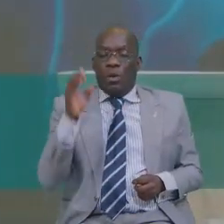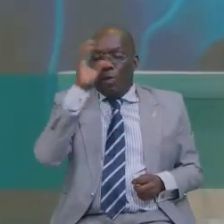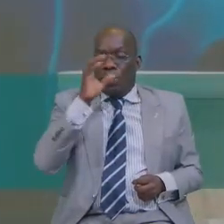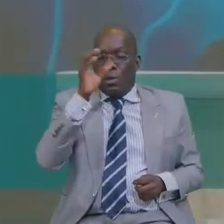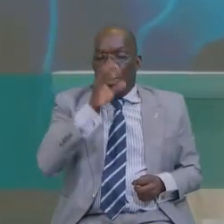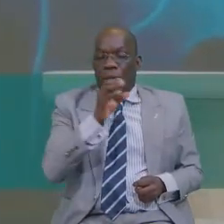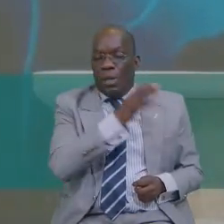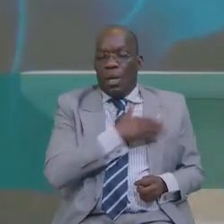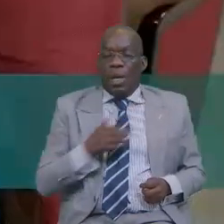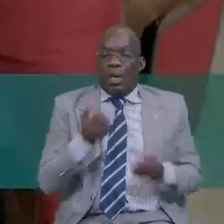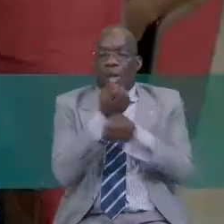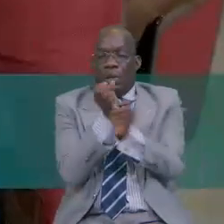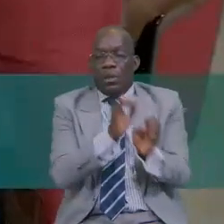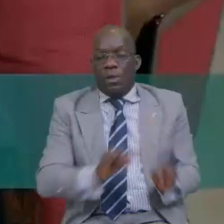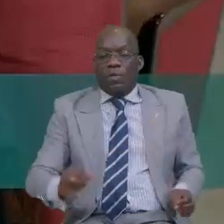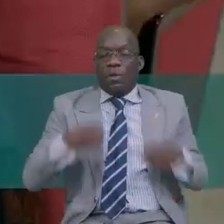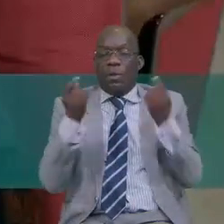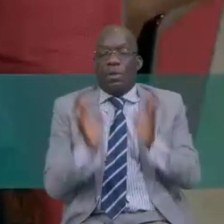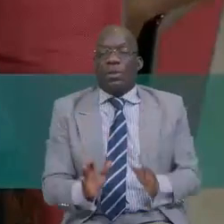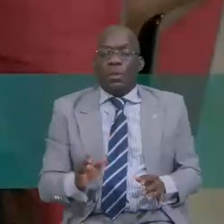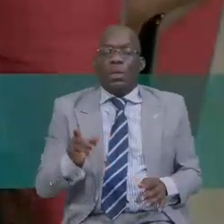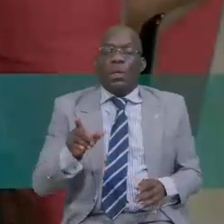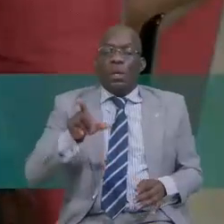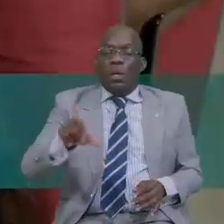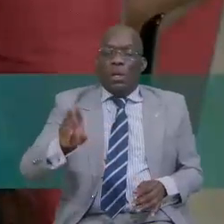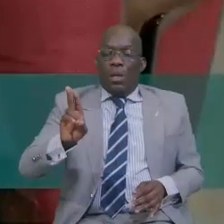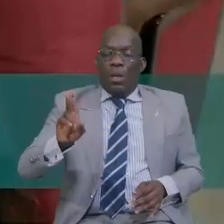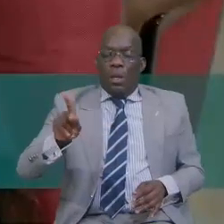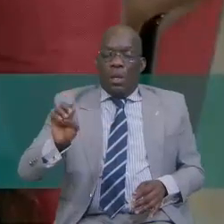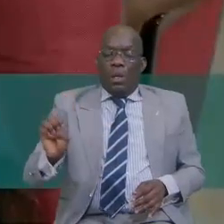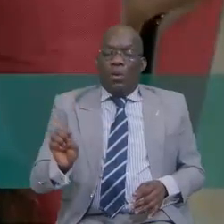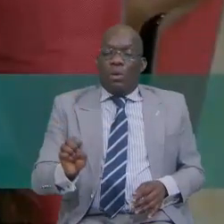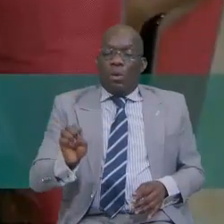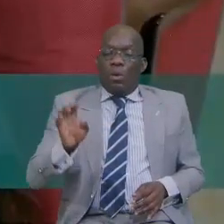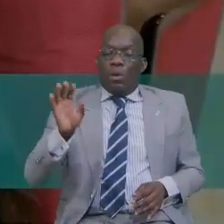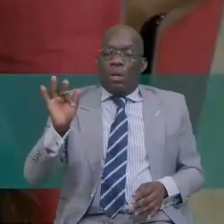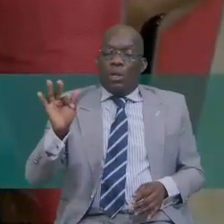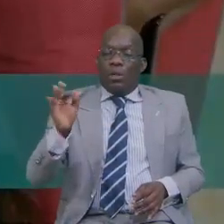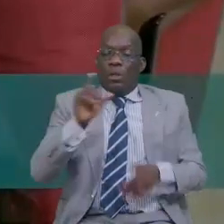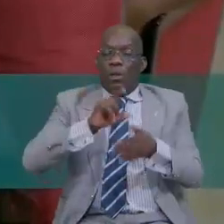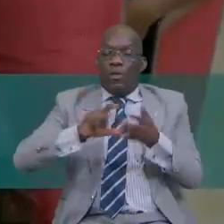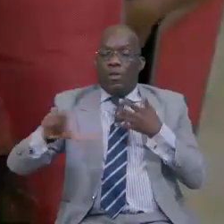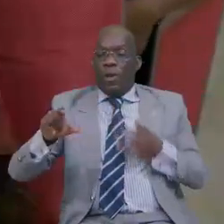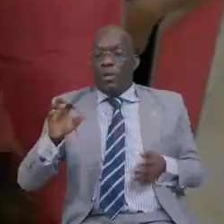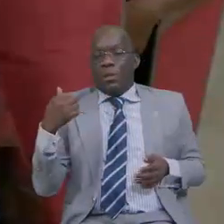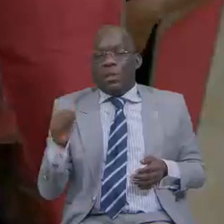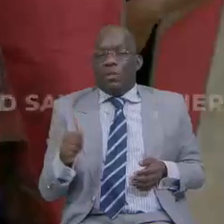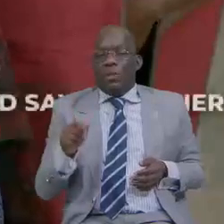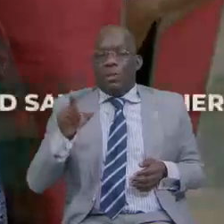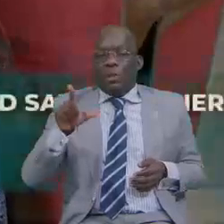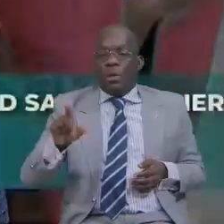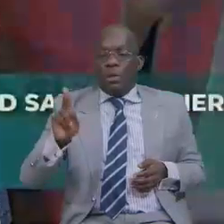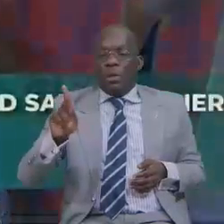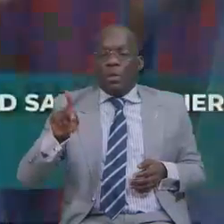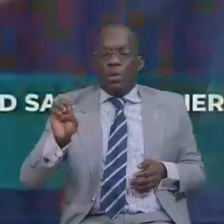saving sinners. Luke chapter 19, verse 10. In Luke chapter 19, verse 10, the Son of Man